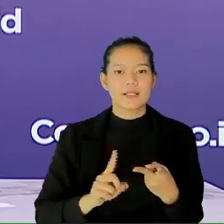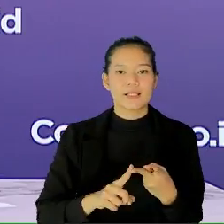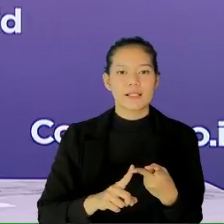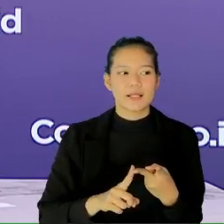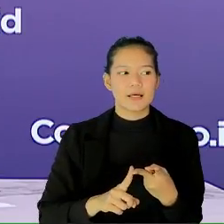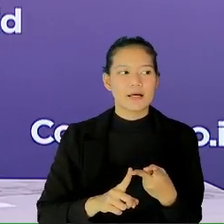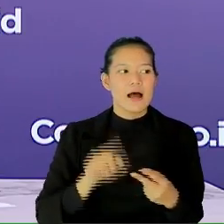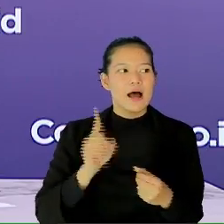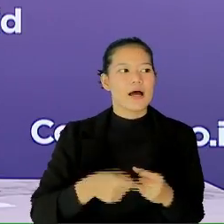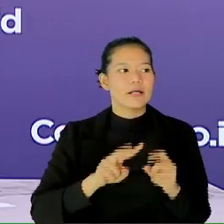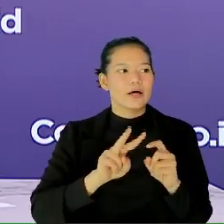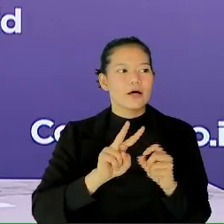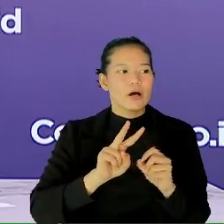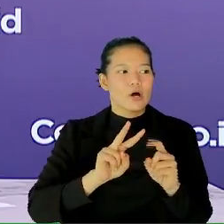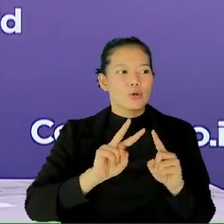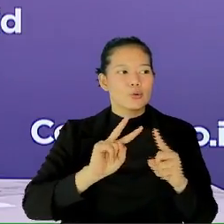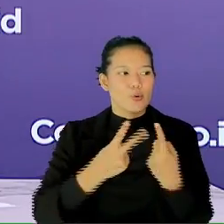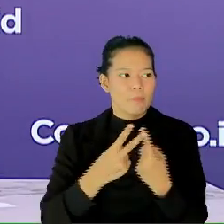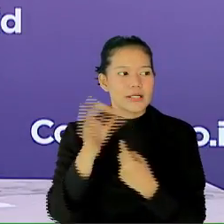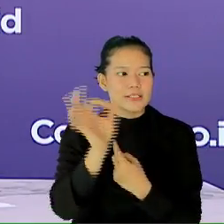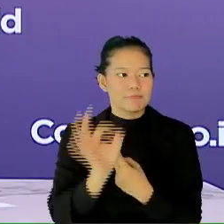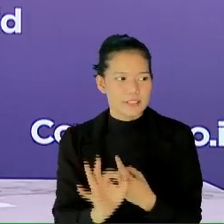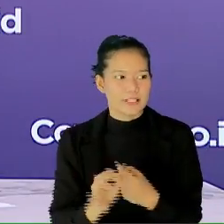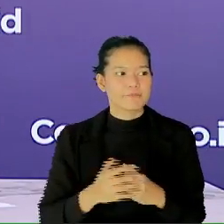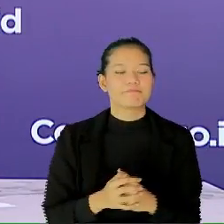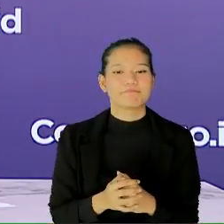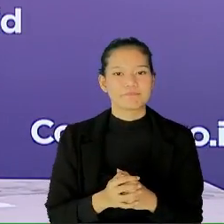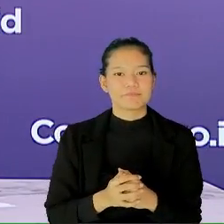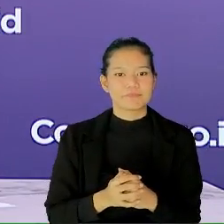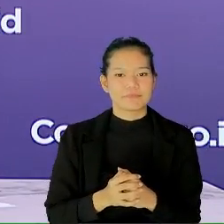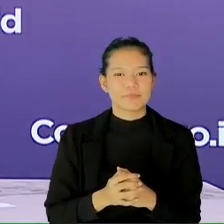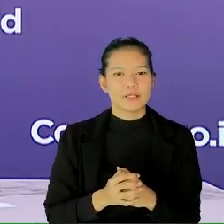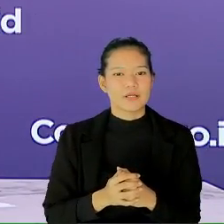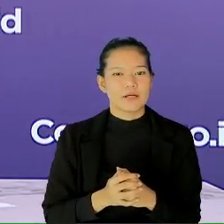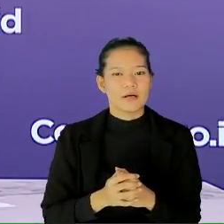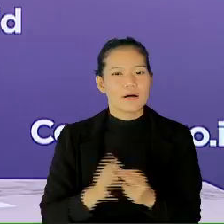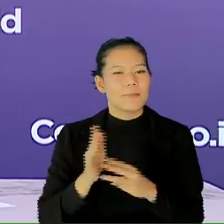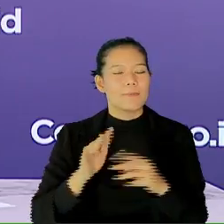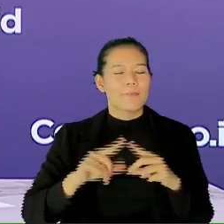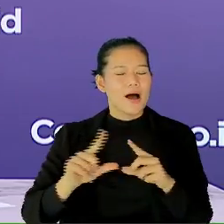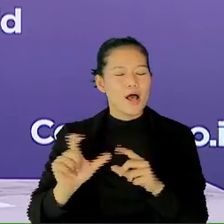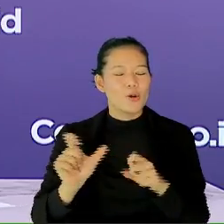adding 12.12%, and then North Maluku adding